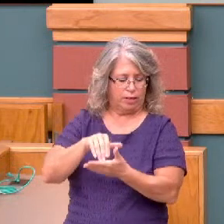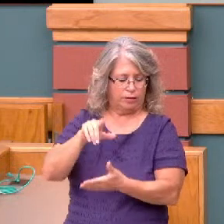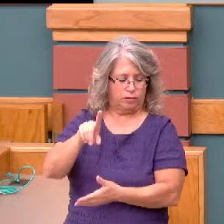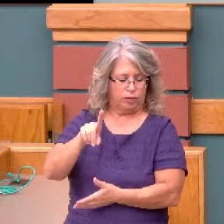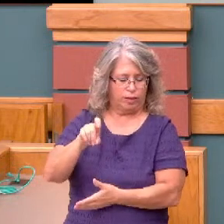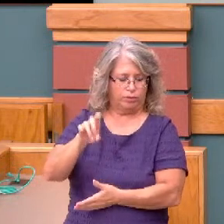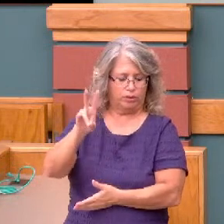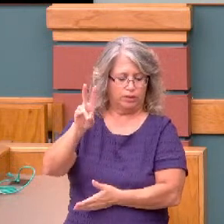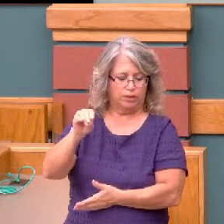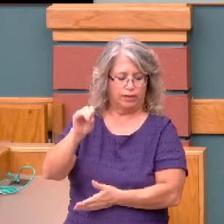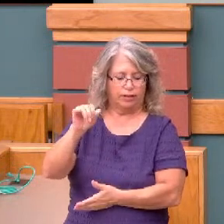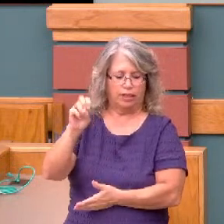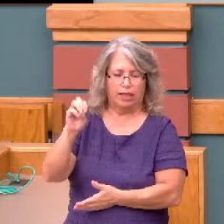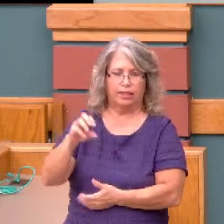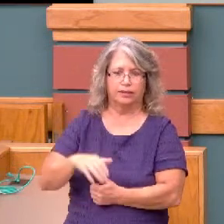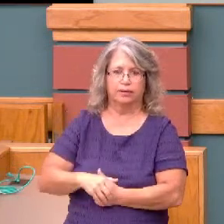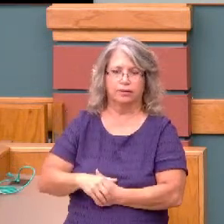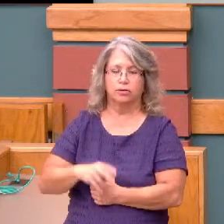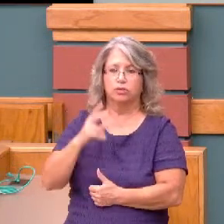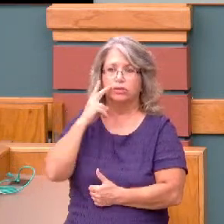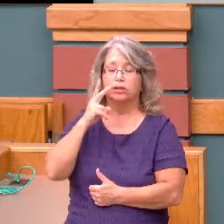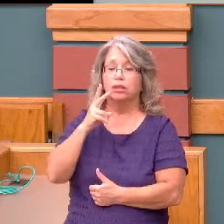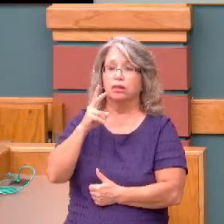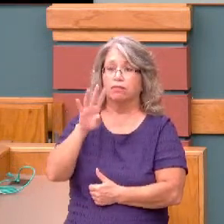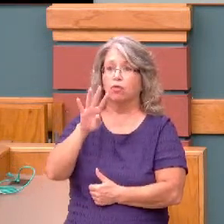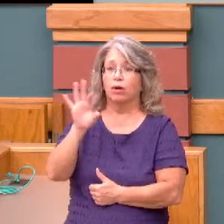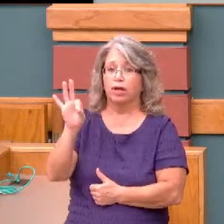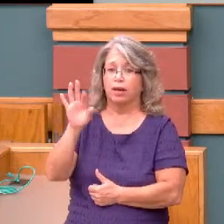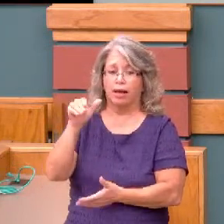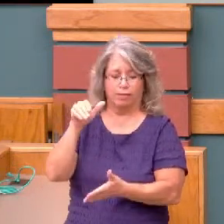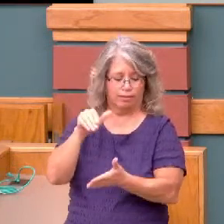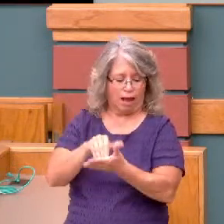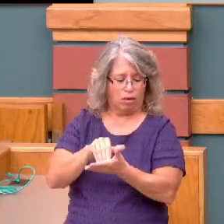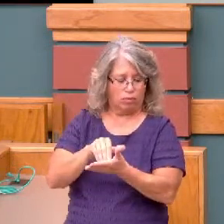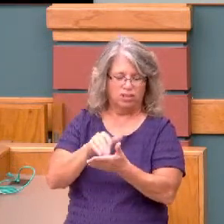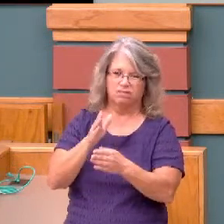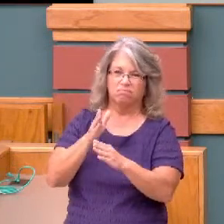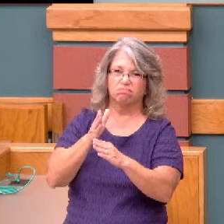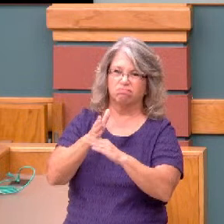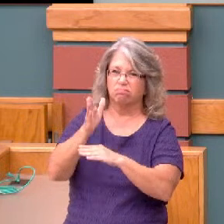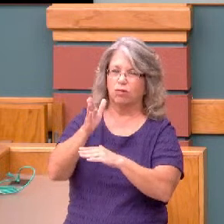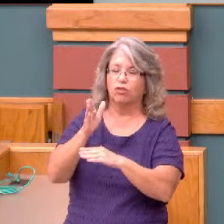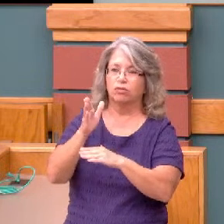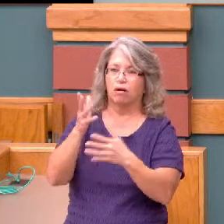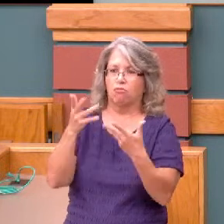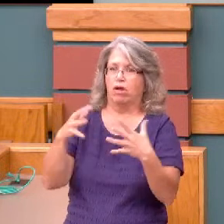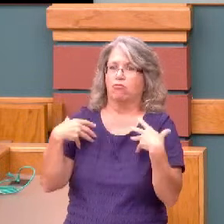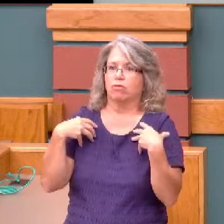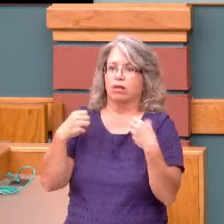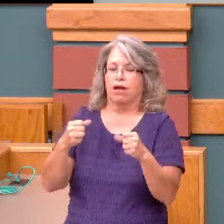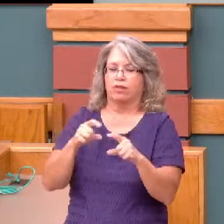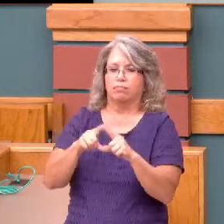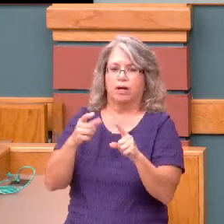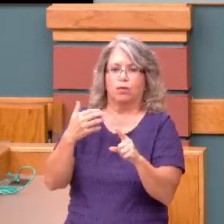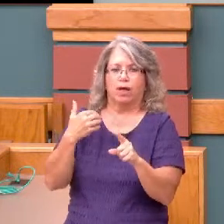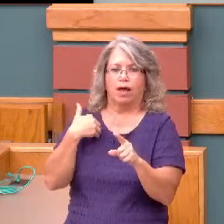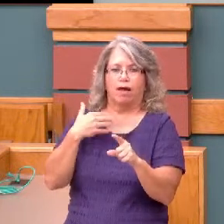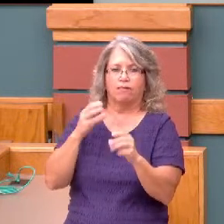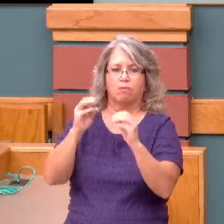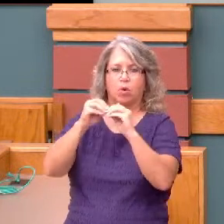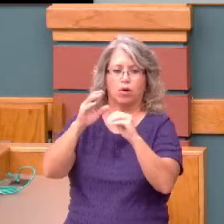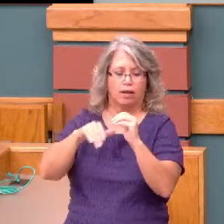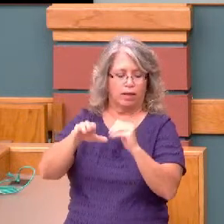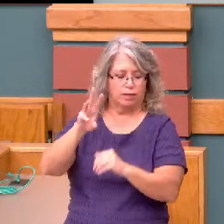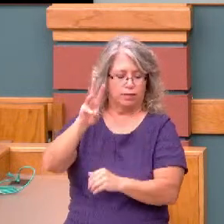57,170 cases. Now you see over 49,000 cases have already recovered, which is great, but we have currently over 6,800 cases